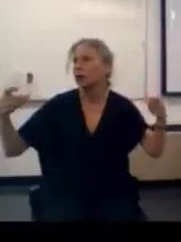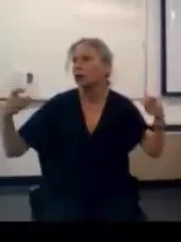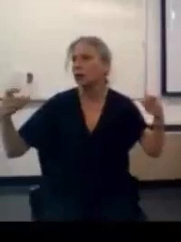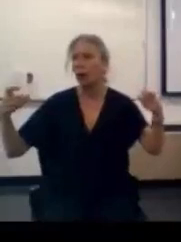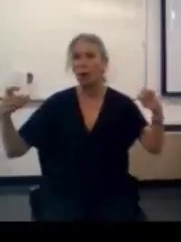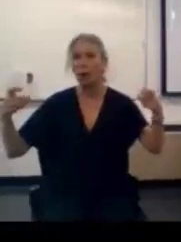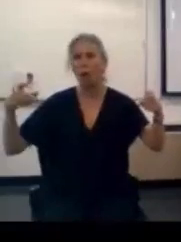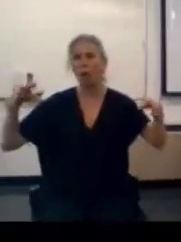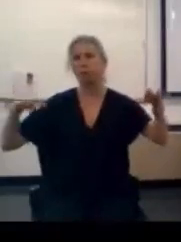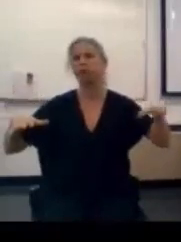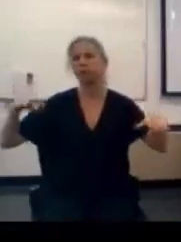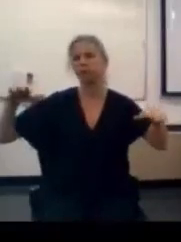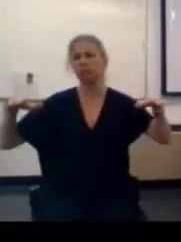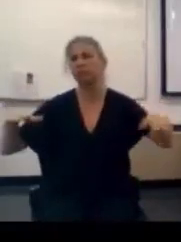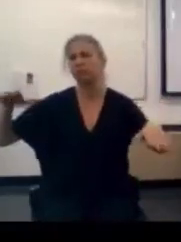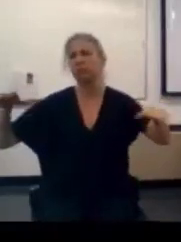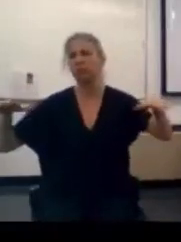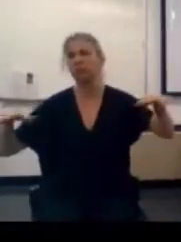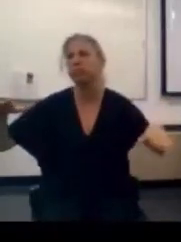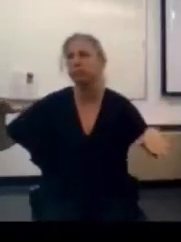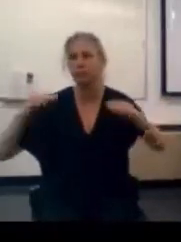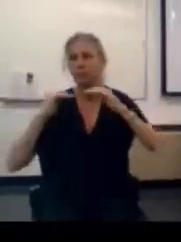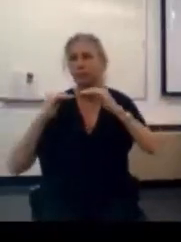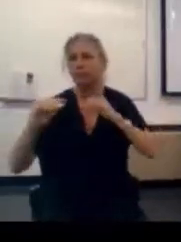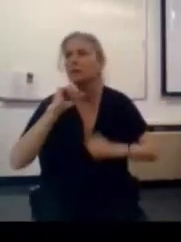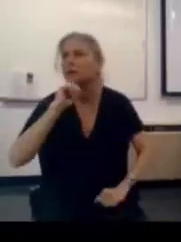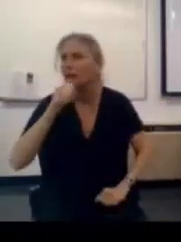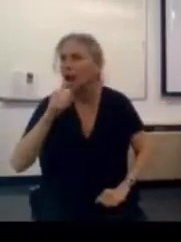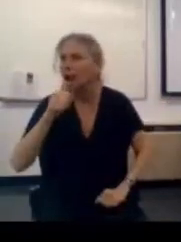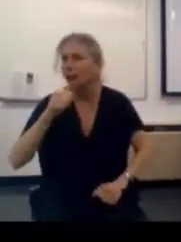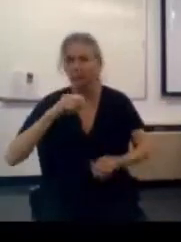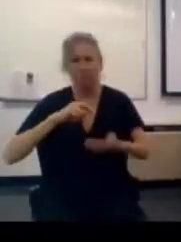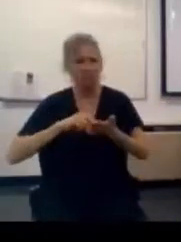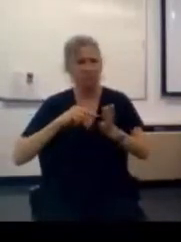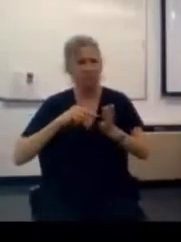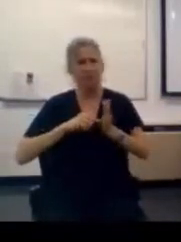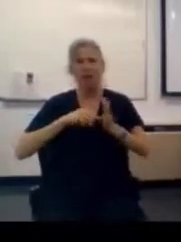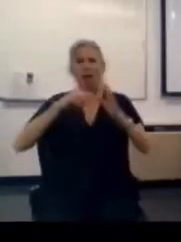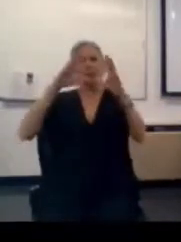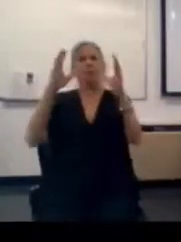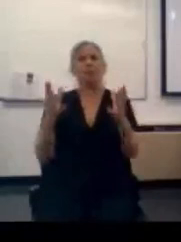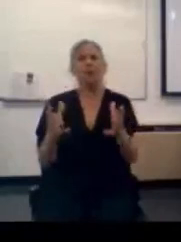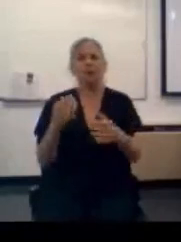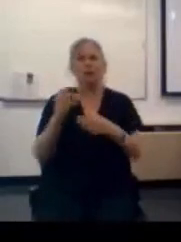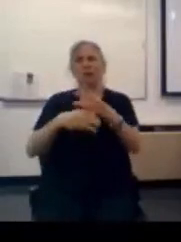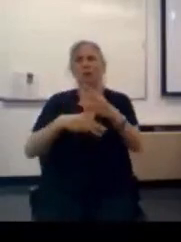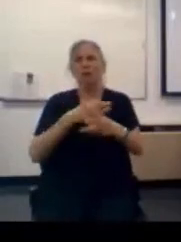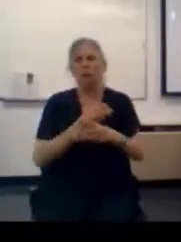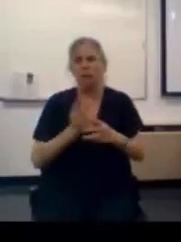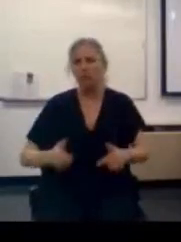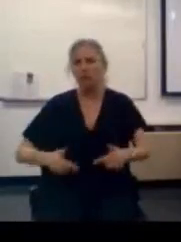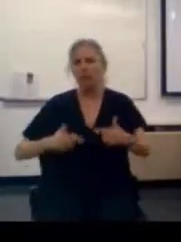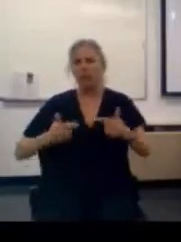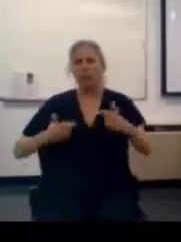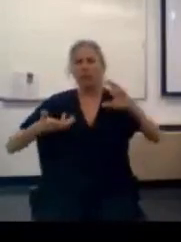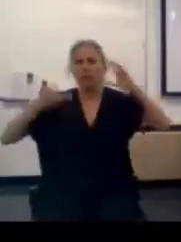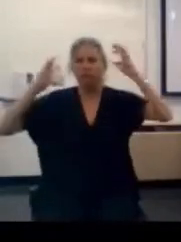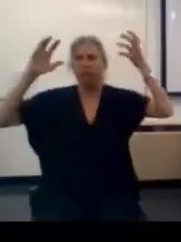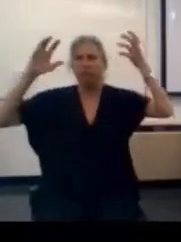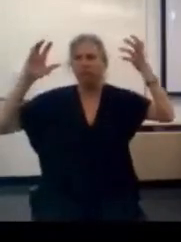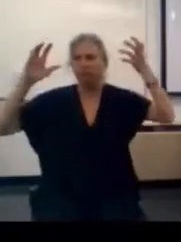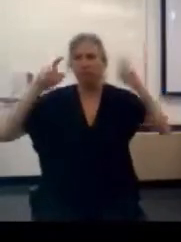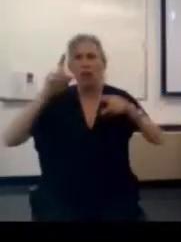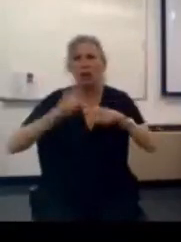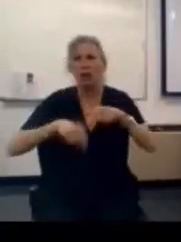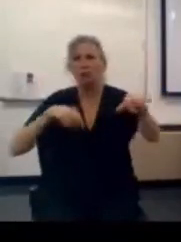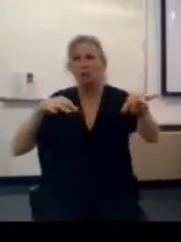couldn't control the unsteadiness. I didn't know what that was. I didn't know what that was about. I